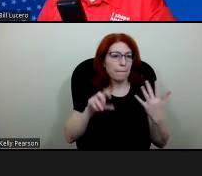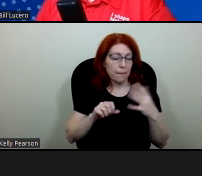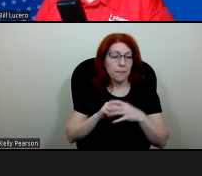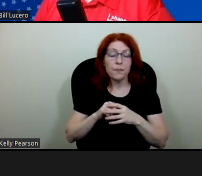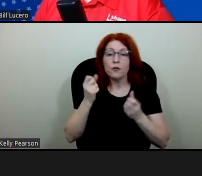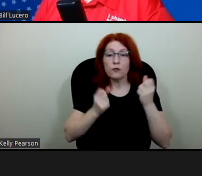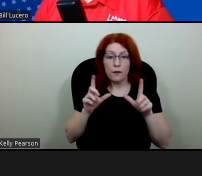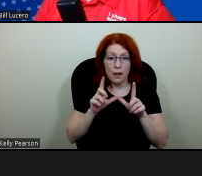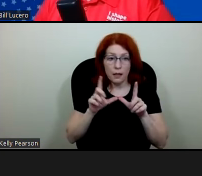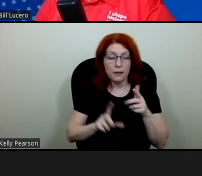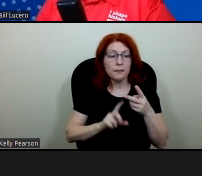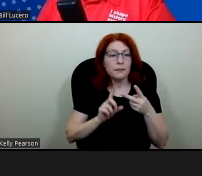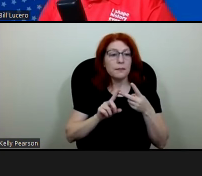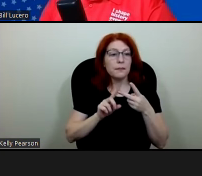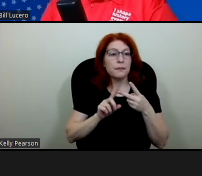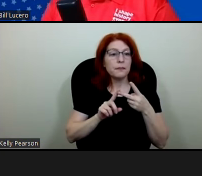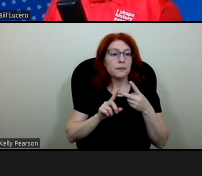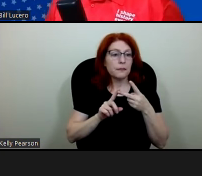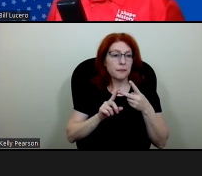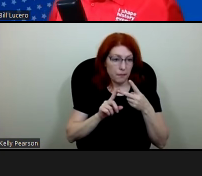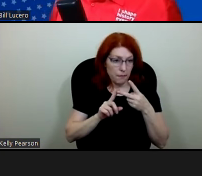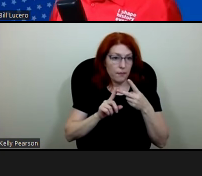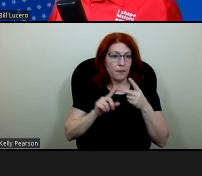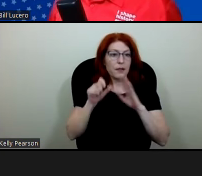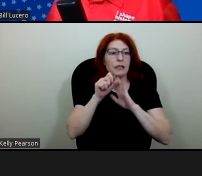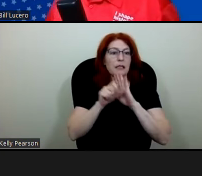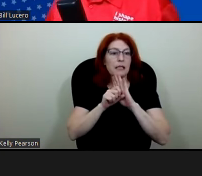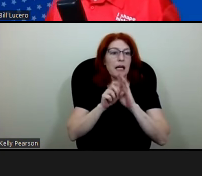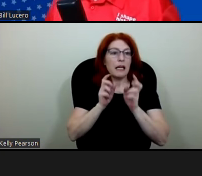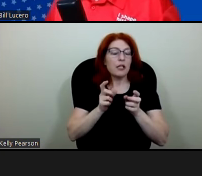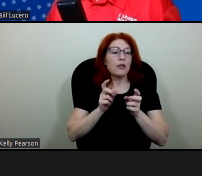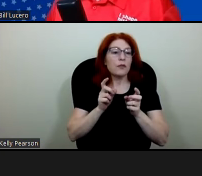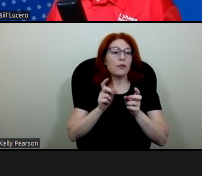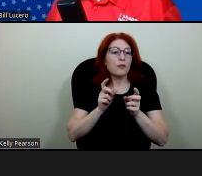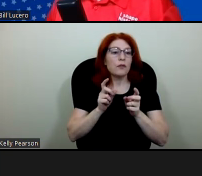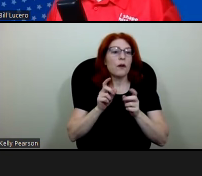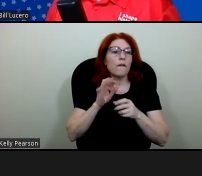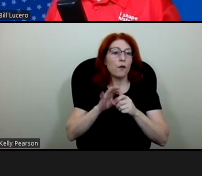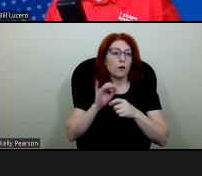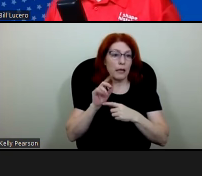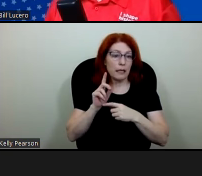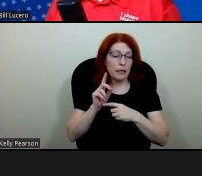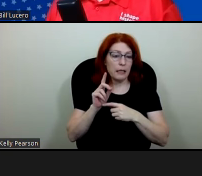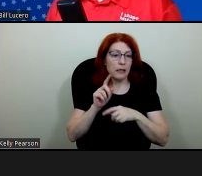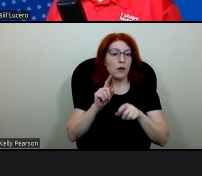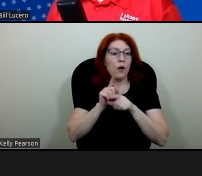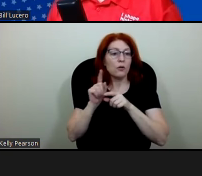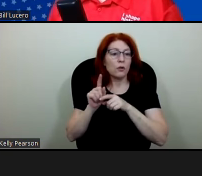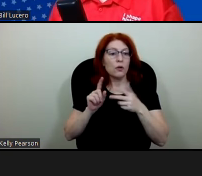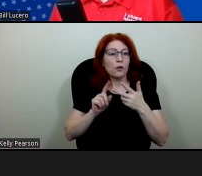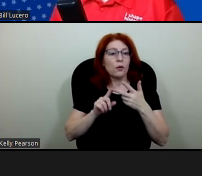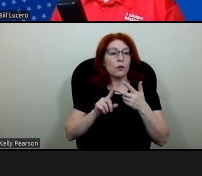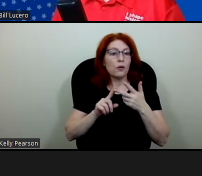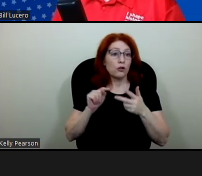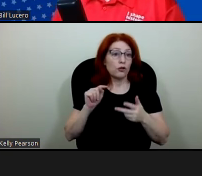driving license and your state issued non-drive voter ID. Also, there's some